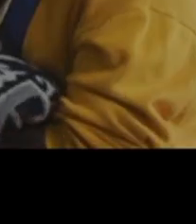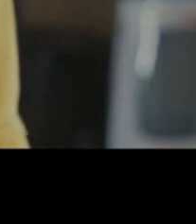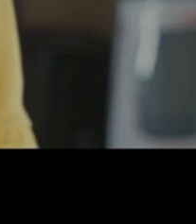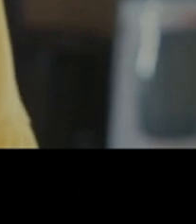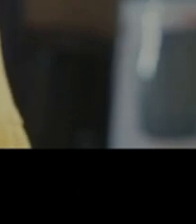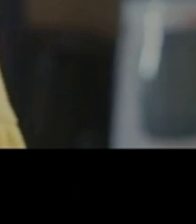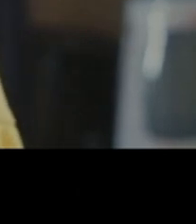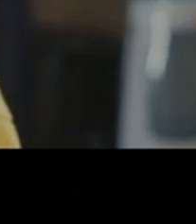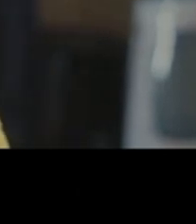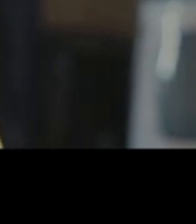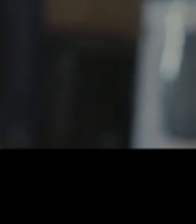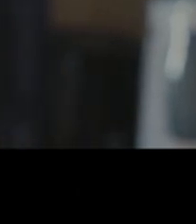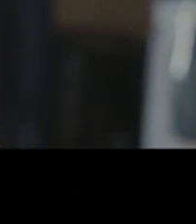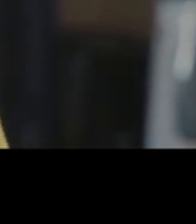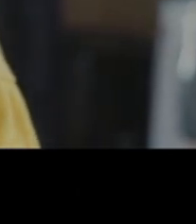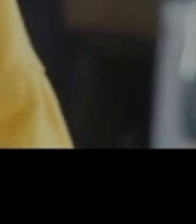invite wedding yako tu hivyo tu.